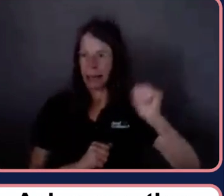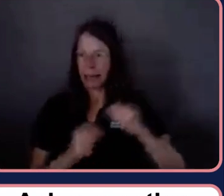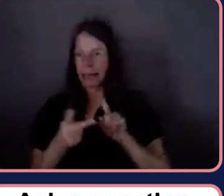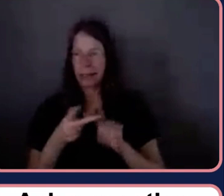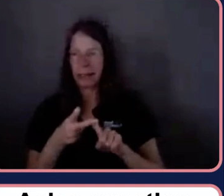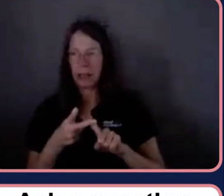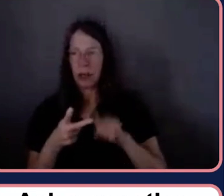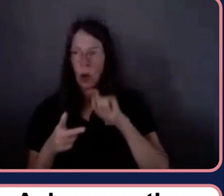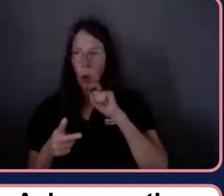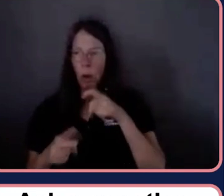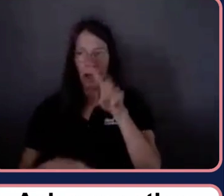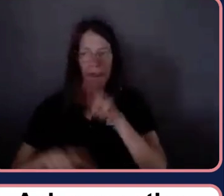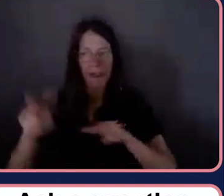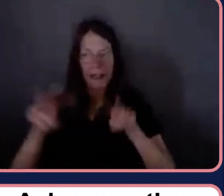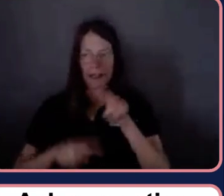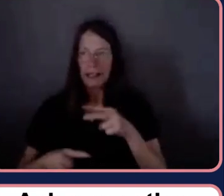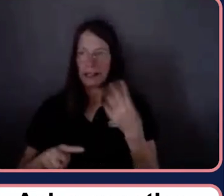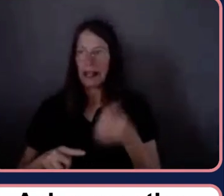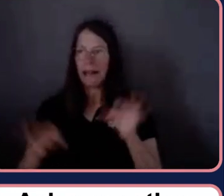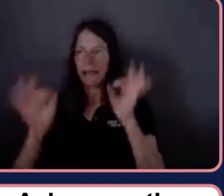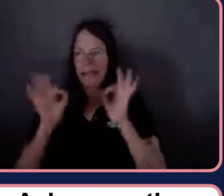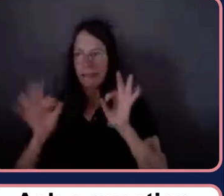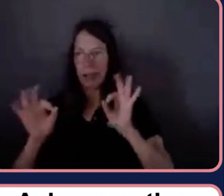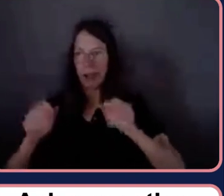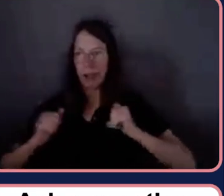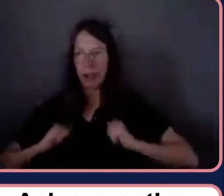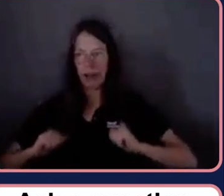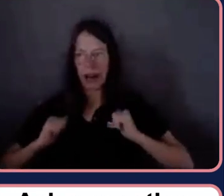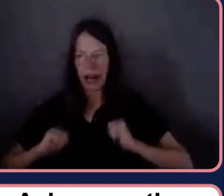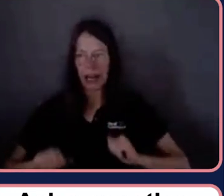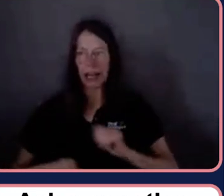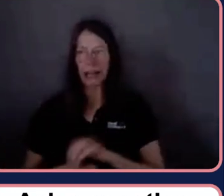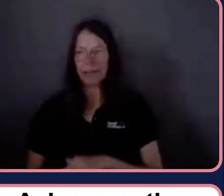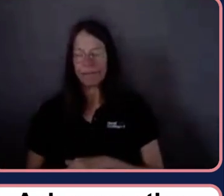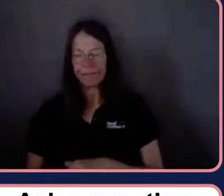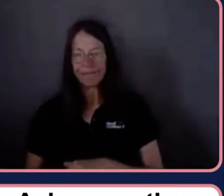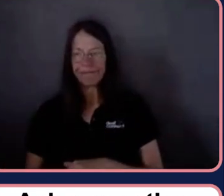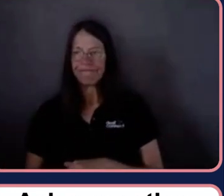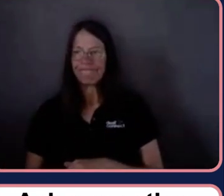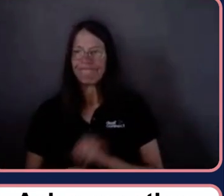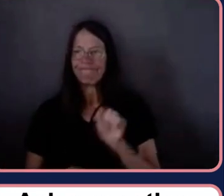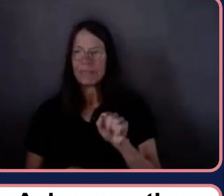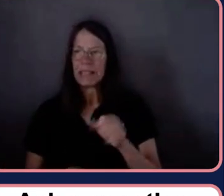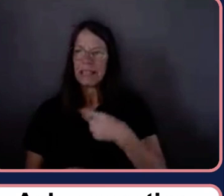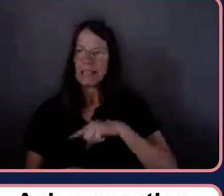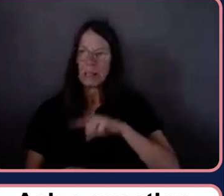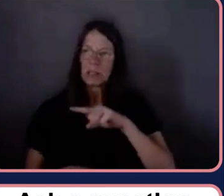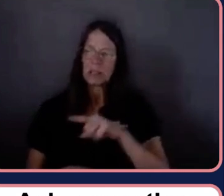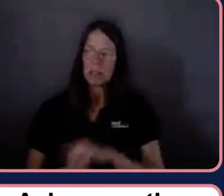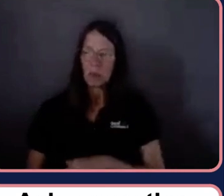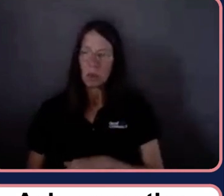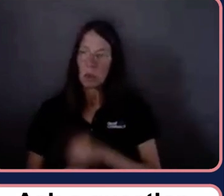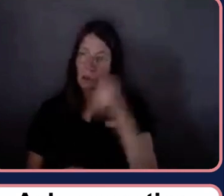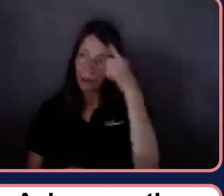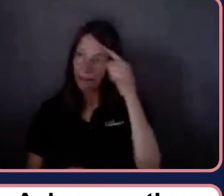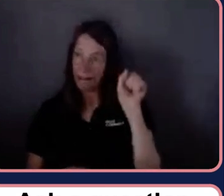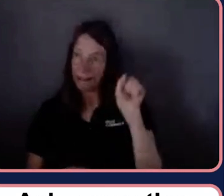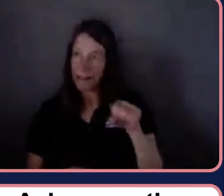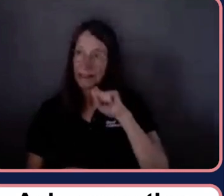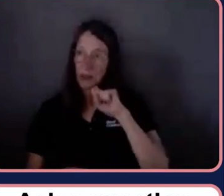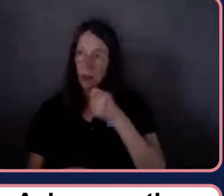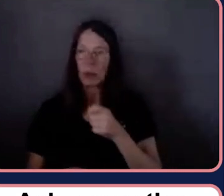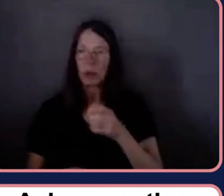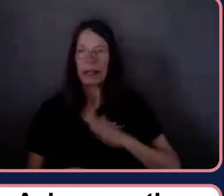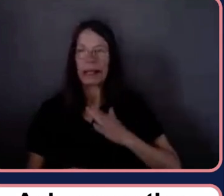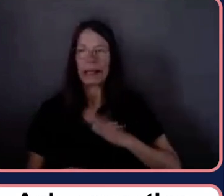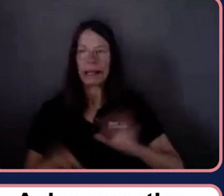training? We believe that assessors will require special training in the